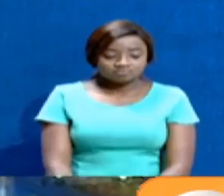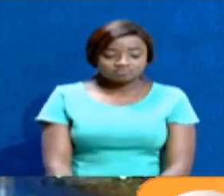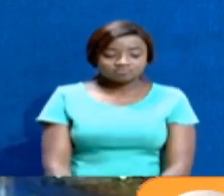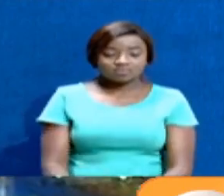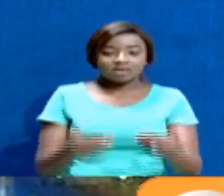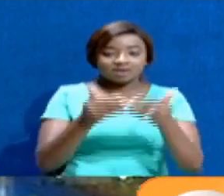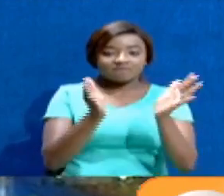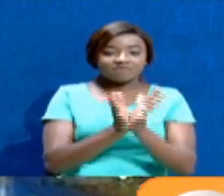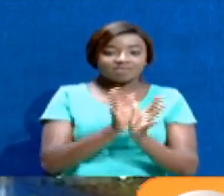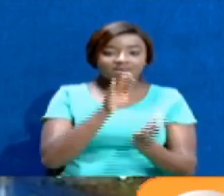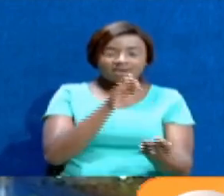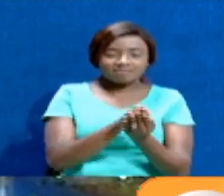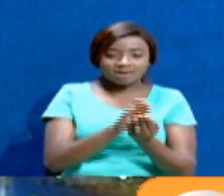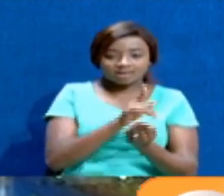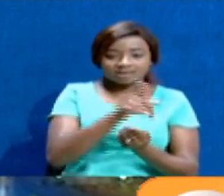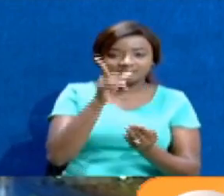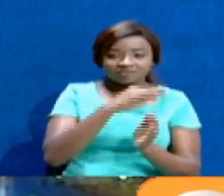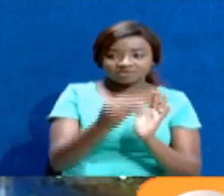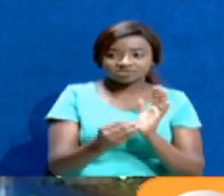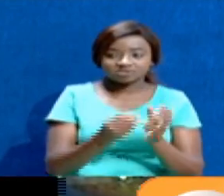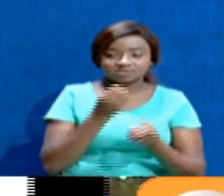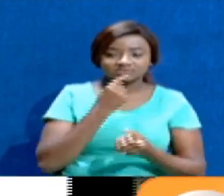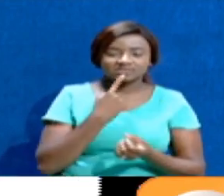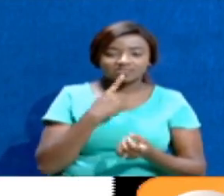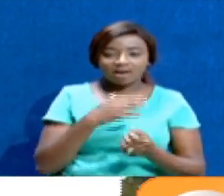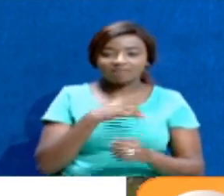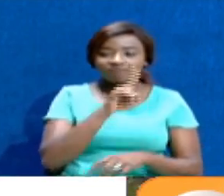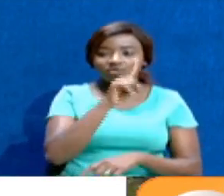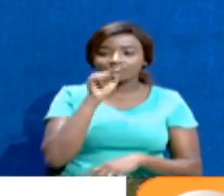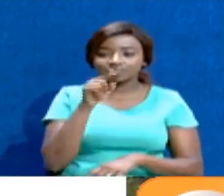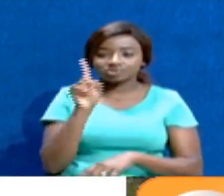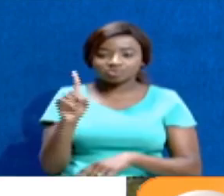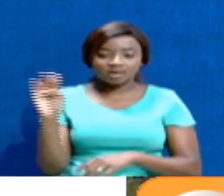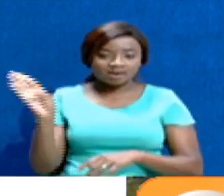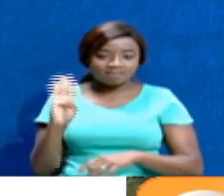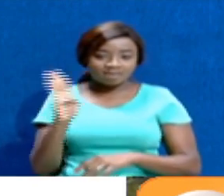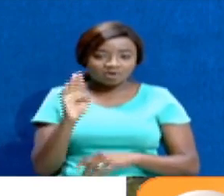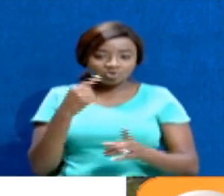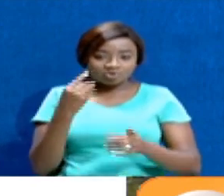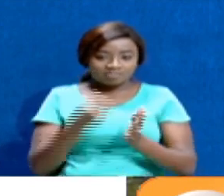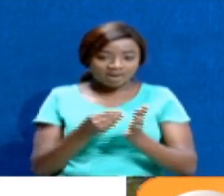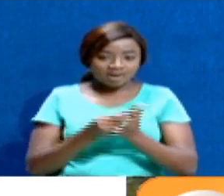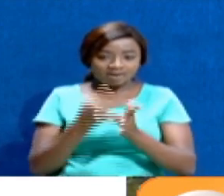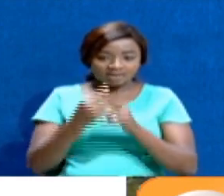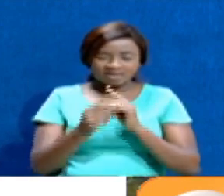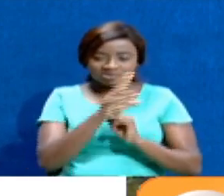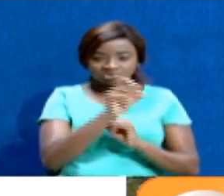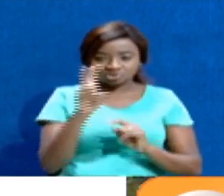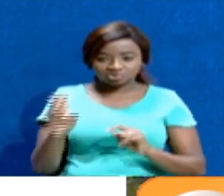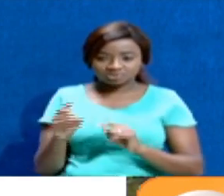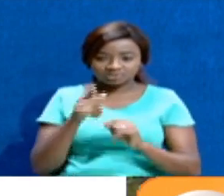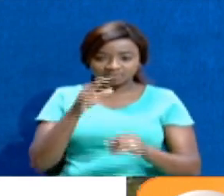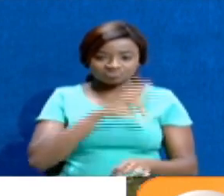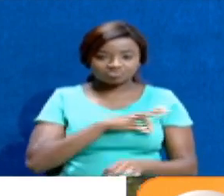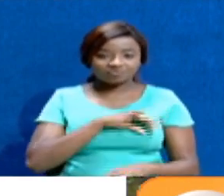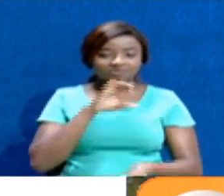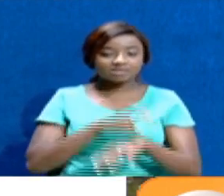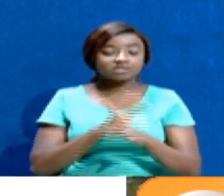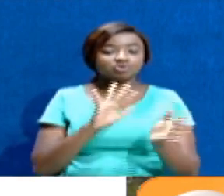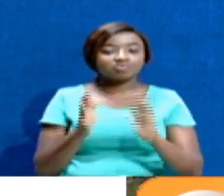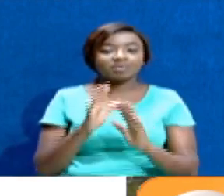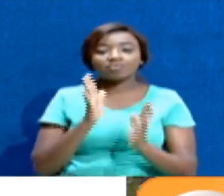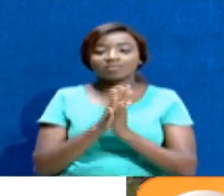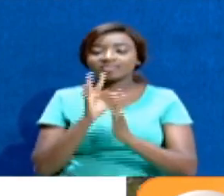The Family Bank Group has posted a 1.16 billion Kenya shillings in 2020 full year net profit as compared